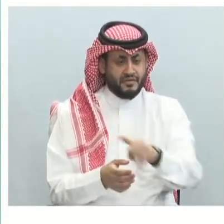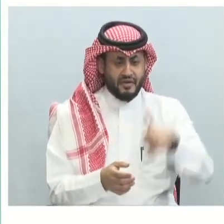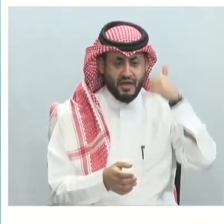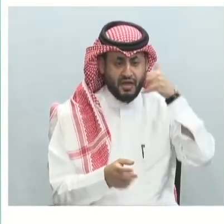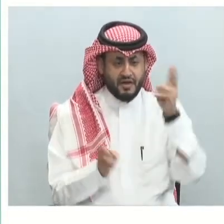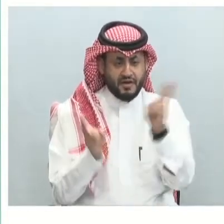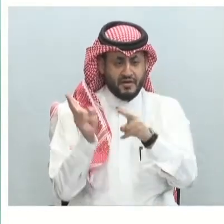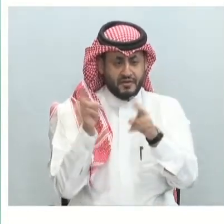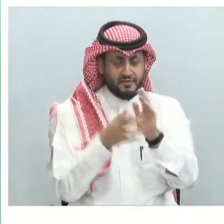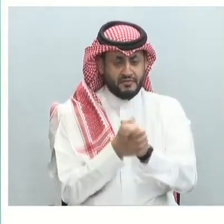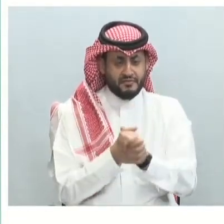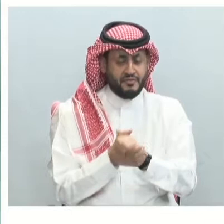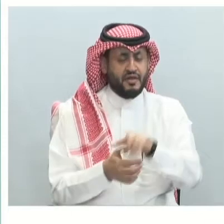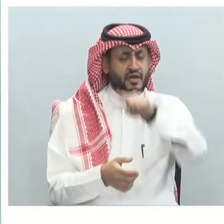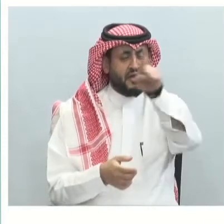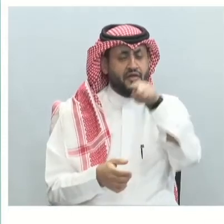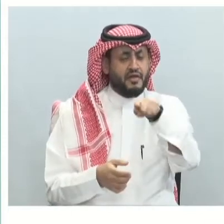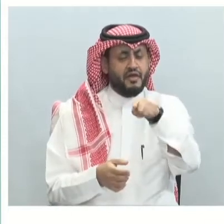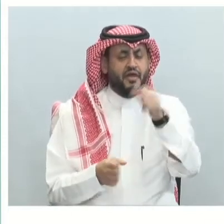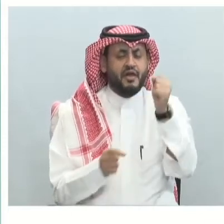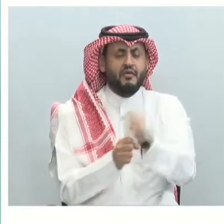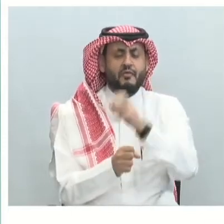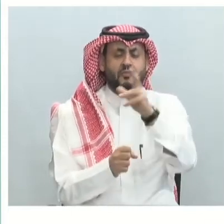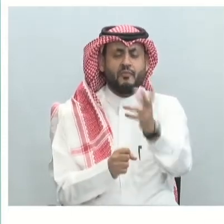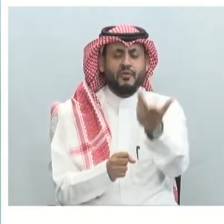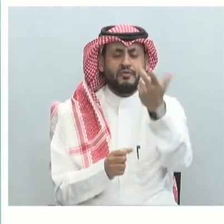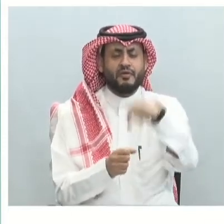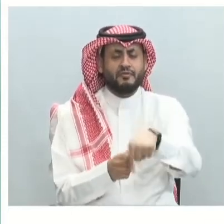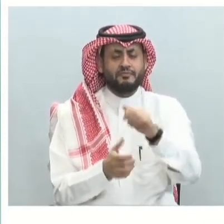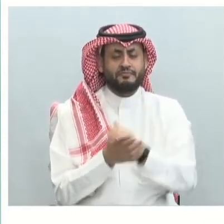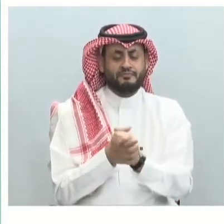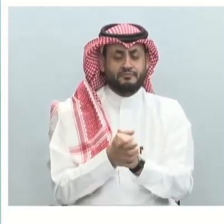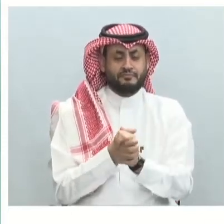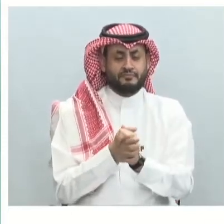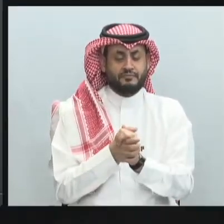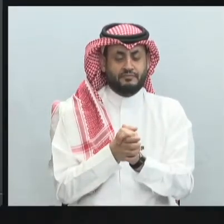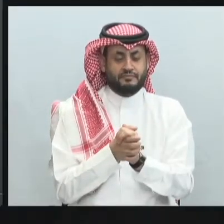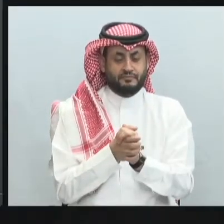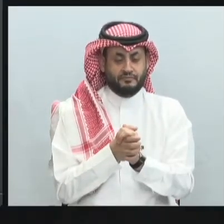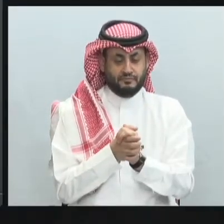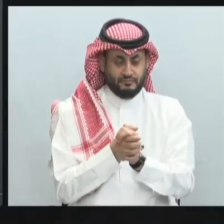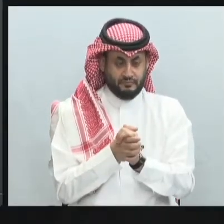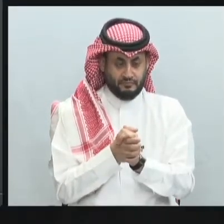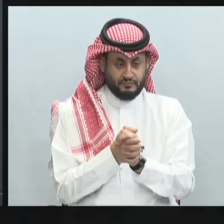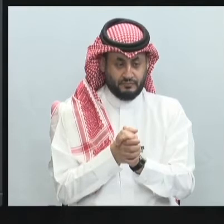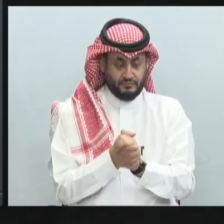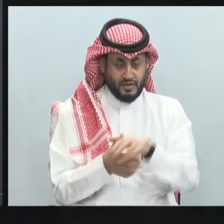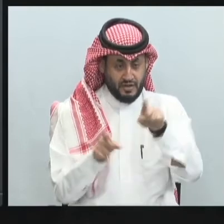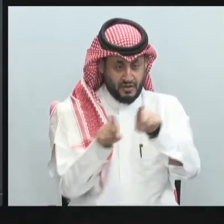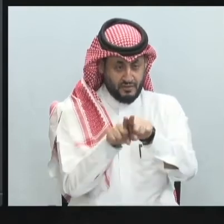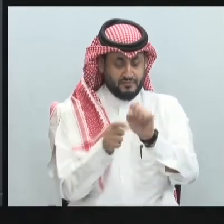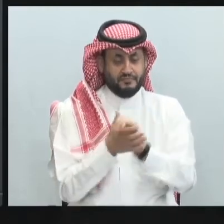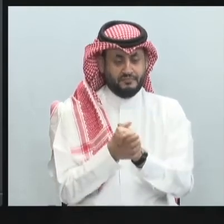conversation. Telephone conversation. So I will talk with someone. Who is he? Your friend.